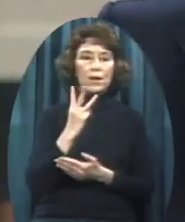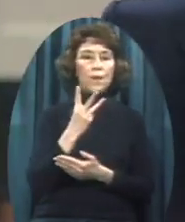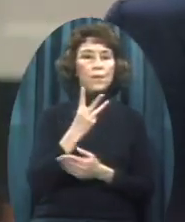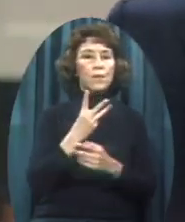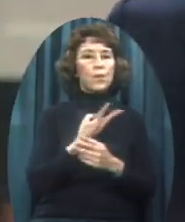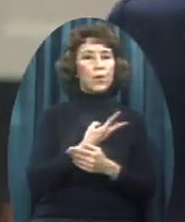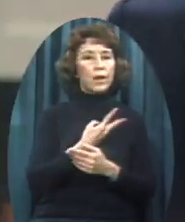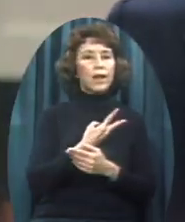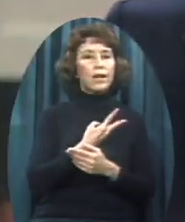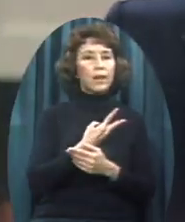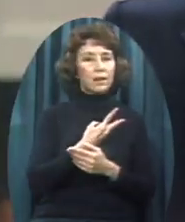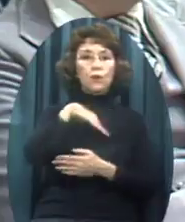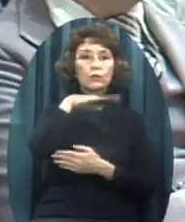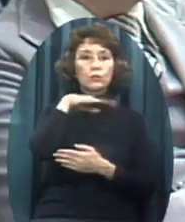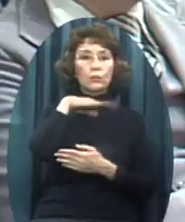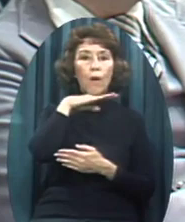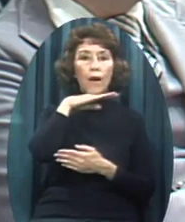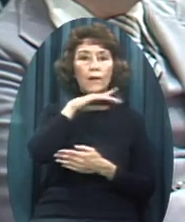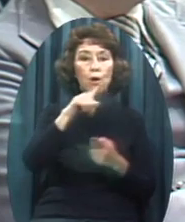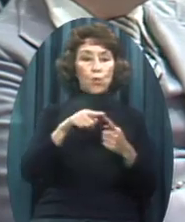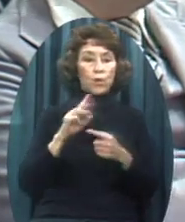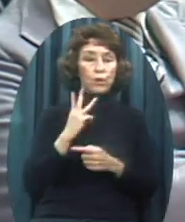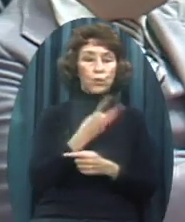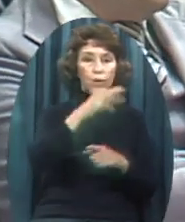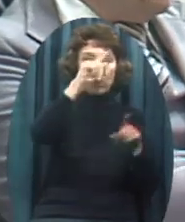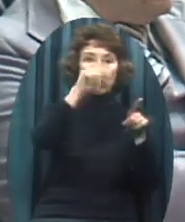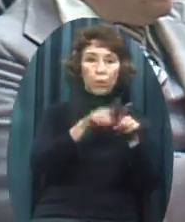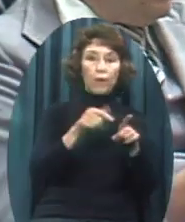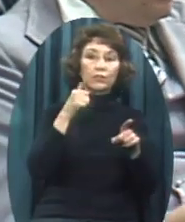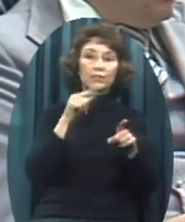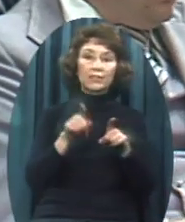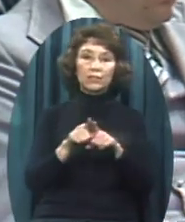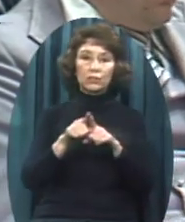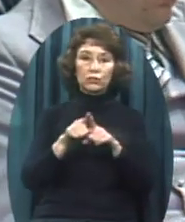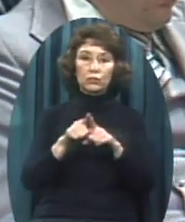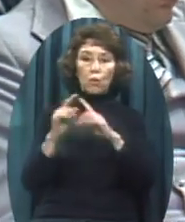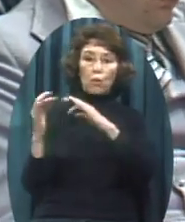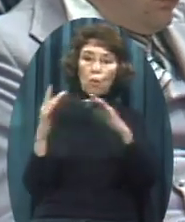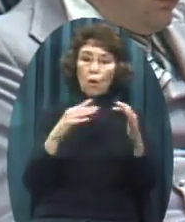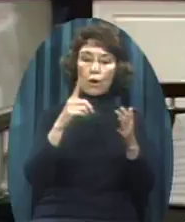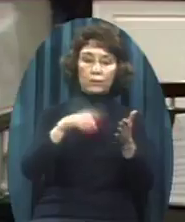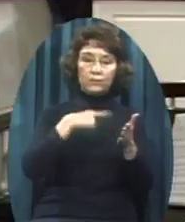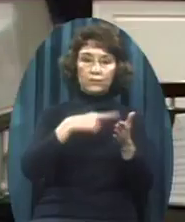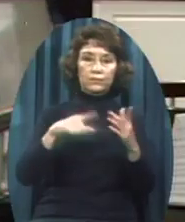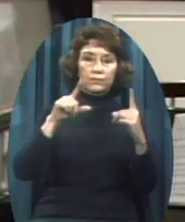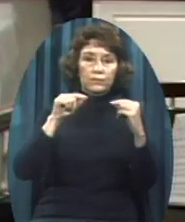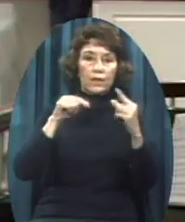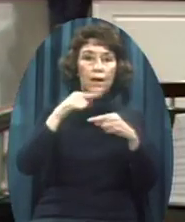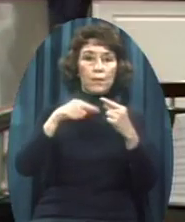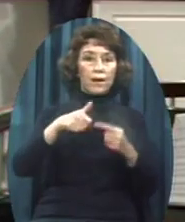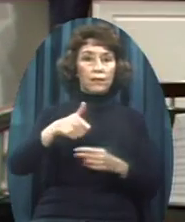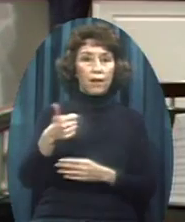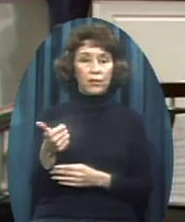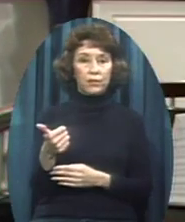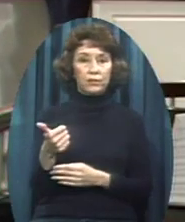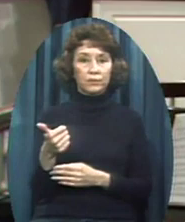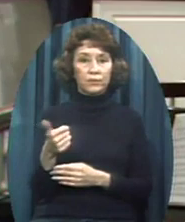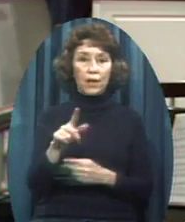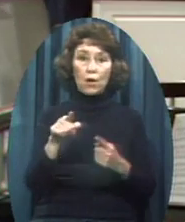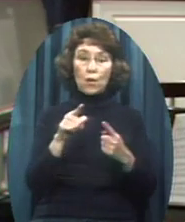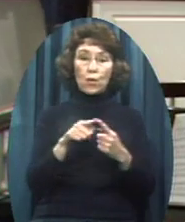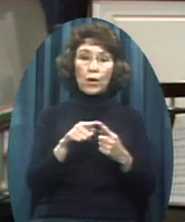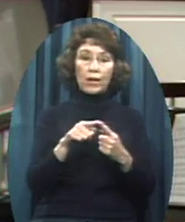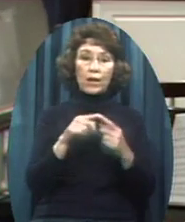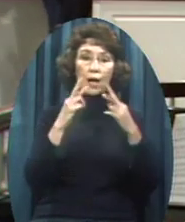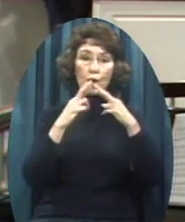unsaved, unregenerate world. Whenever the press asks me, what do you think about so-and-so? Usually some preacher said something out there, or